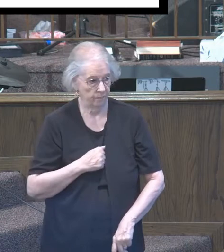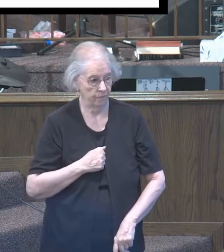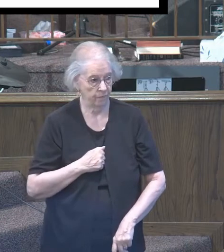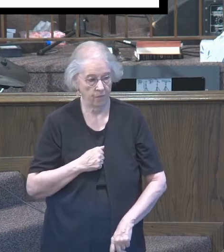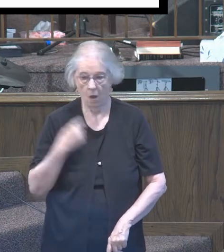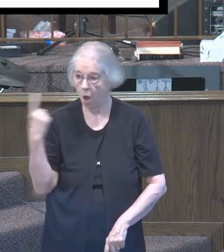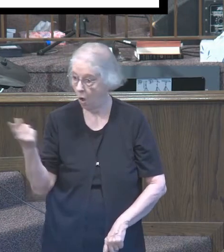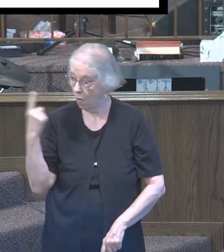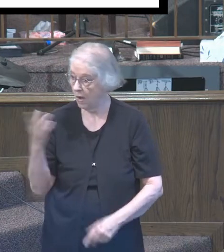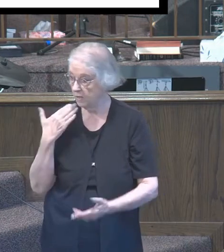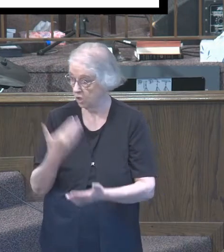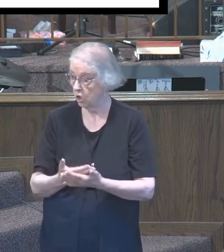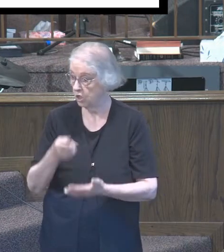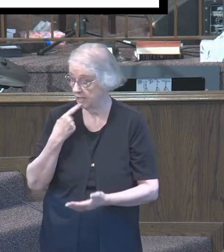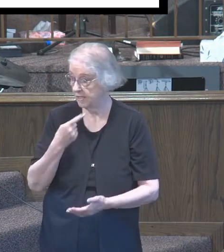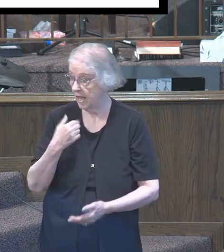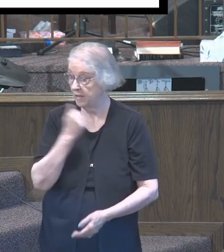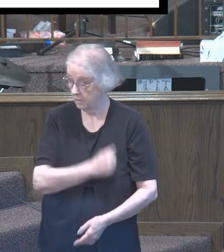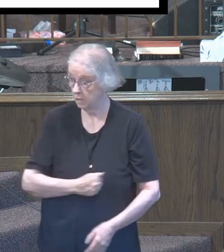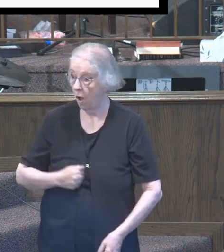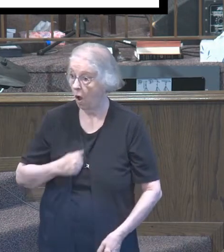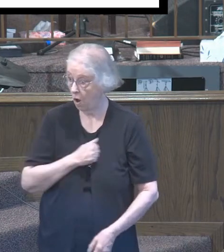move. Make things right with him.